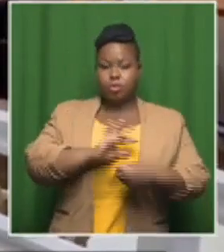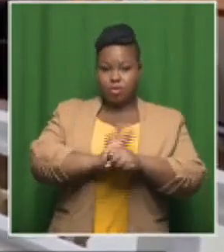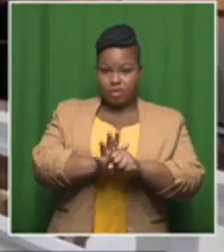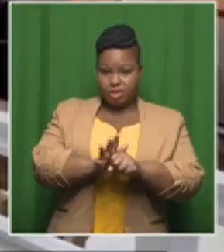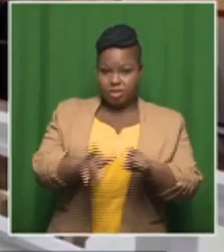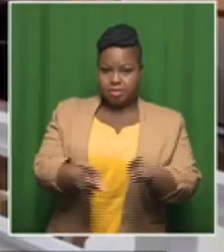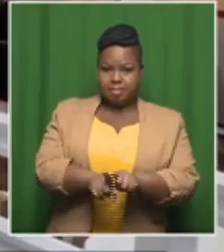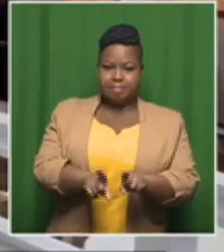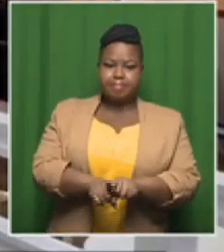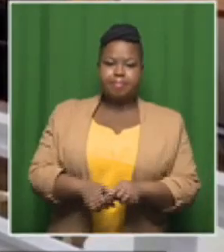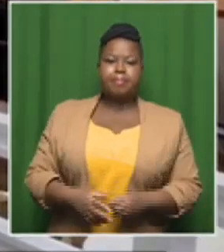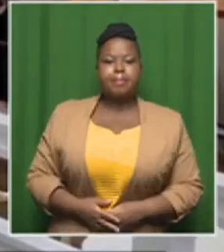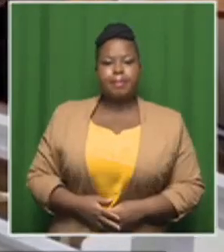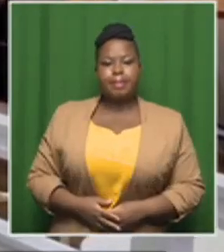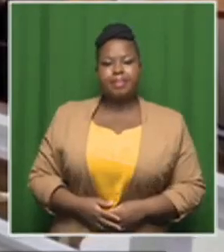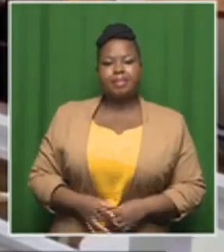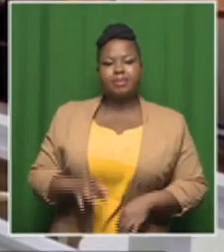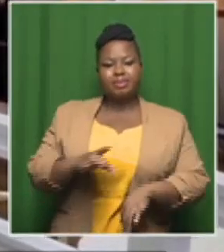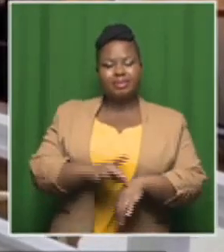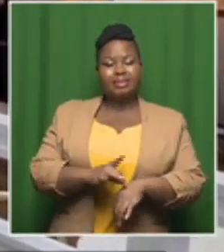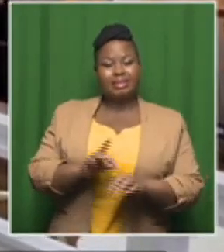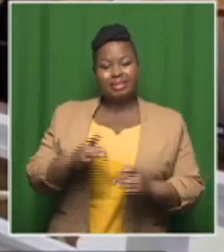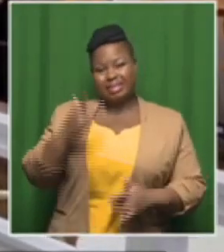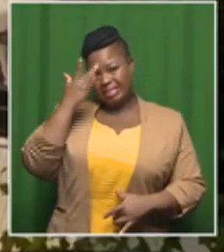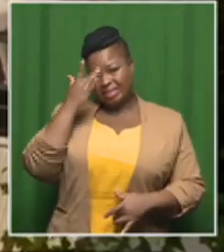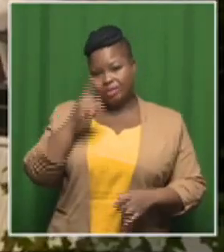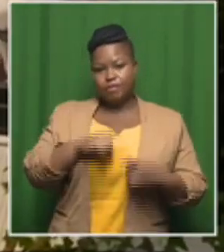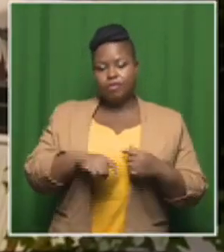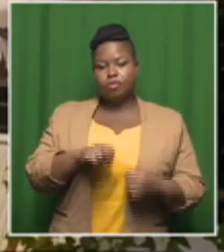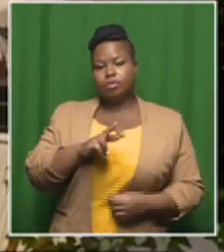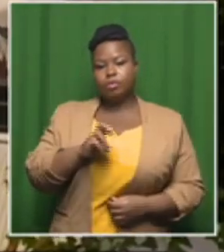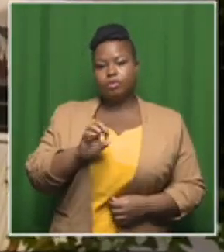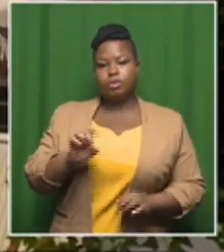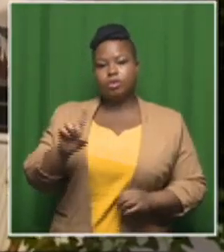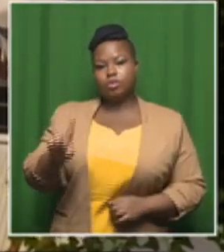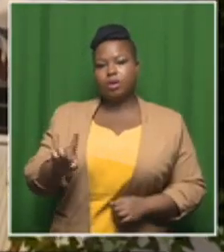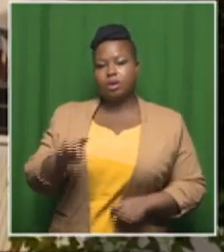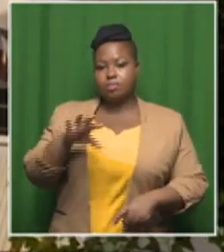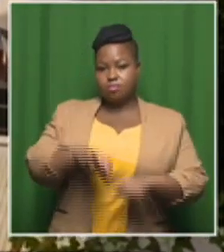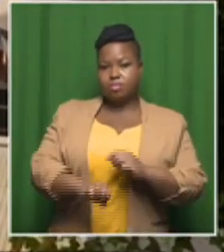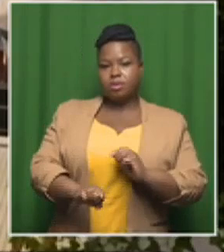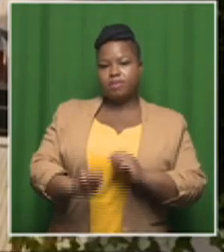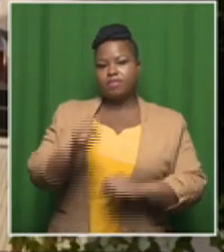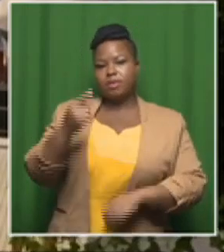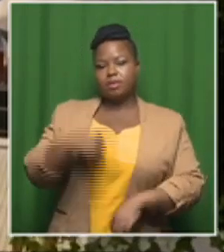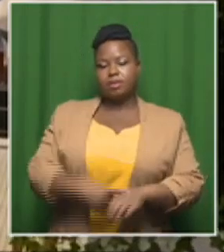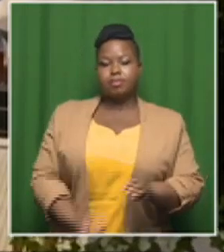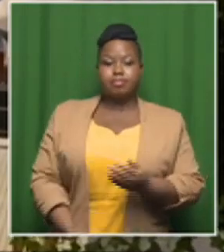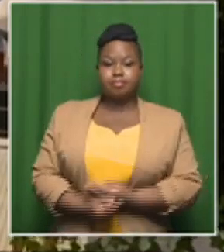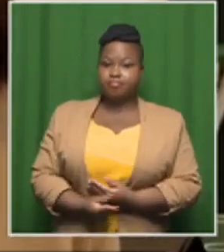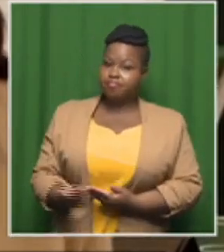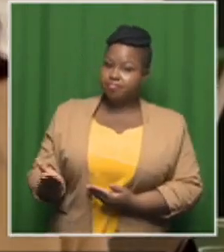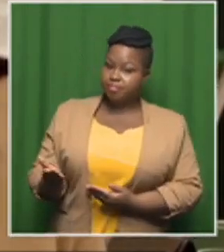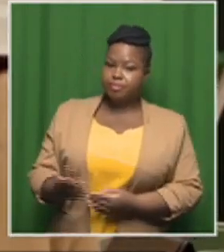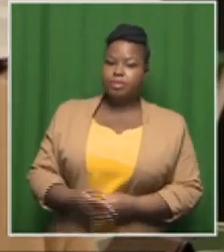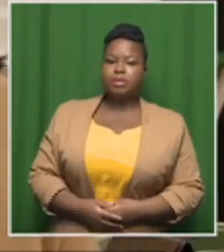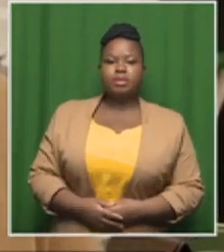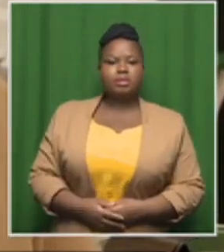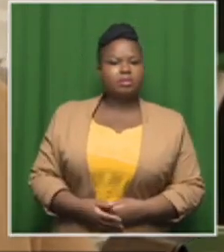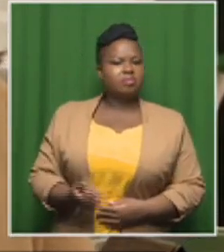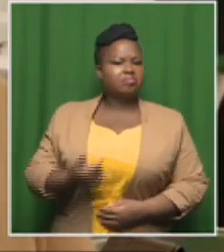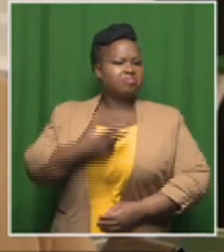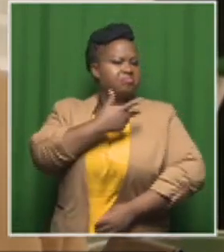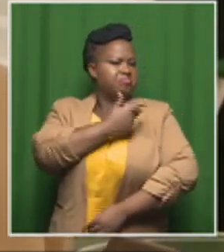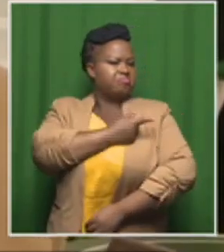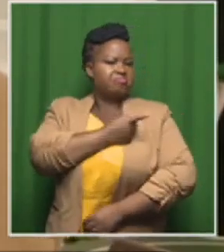COVID-19. The disease has been around since about 2001 when it was first discovered, but there is still no